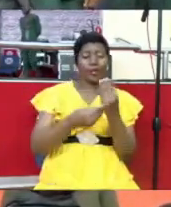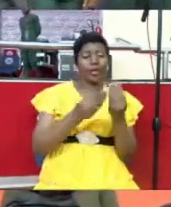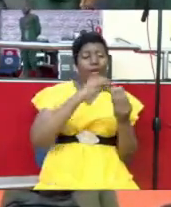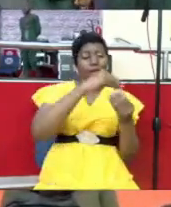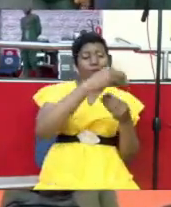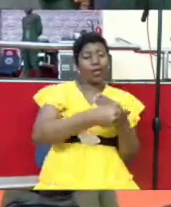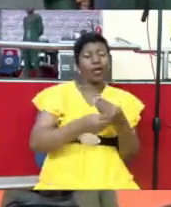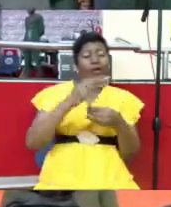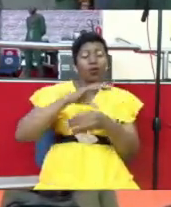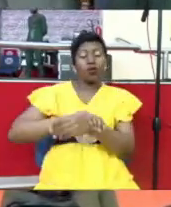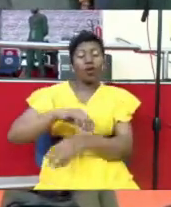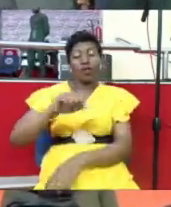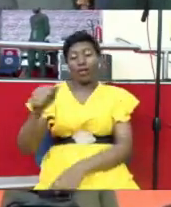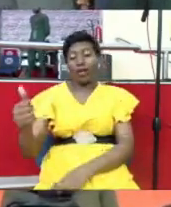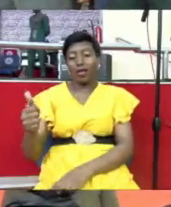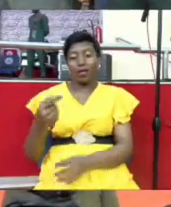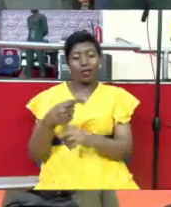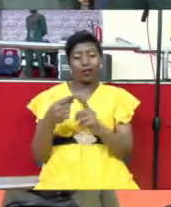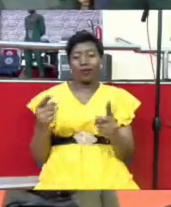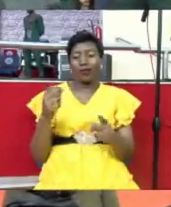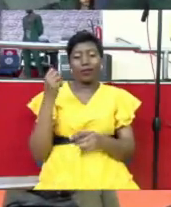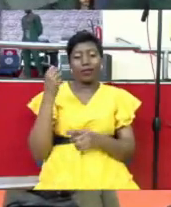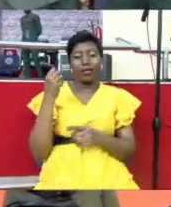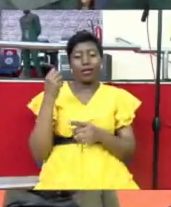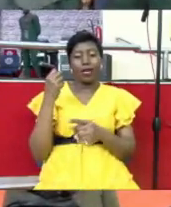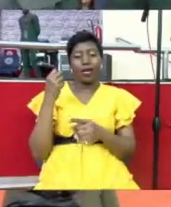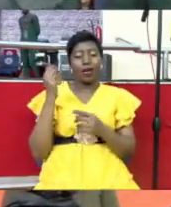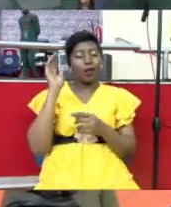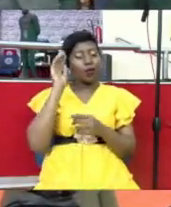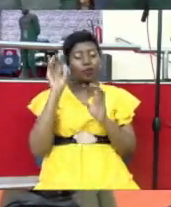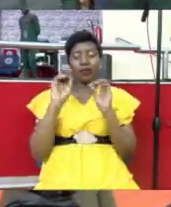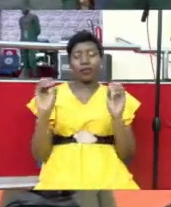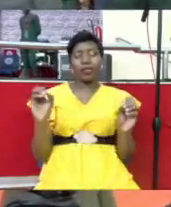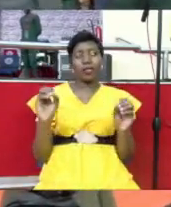Today it's my prayer that we won't act like that.